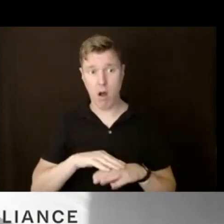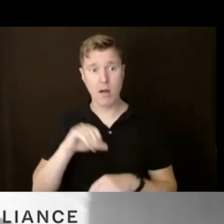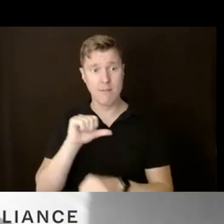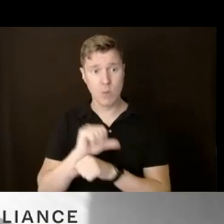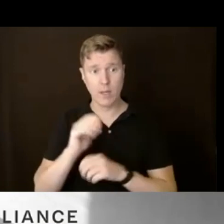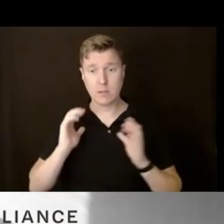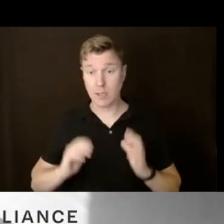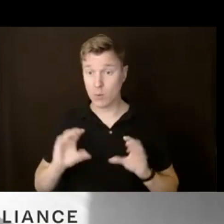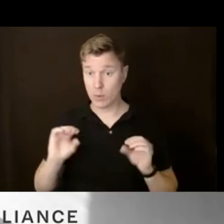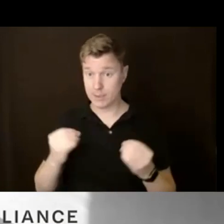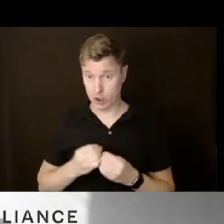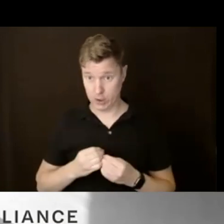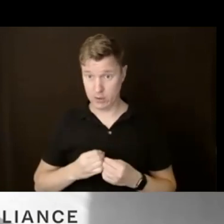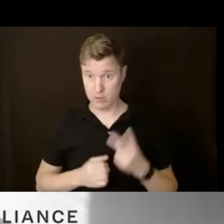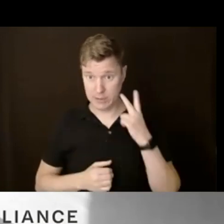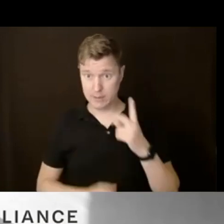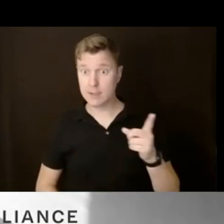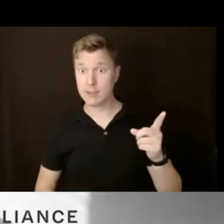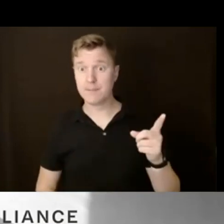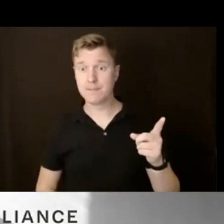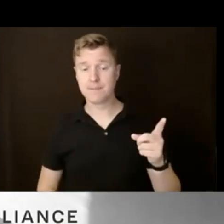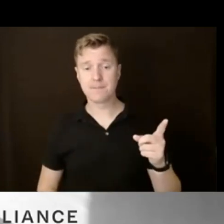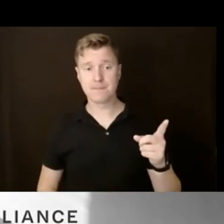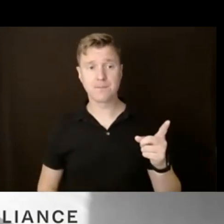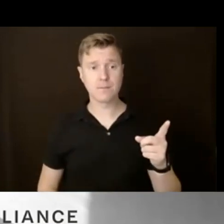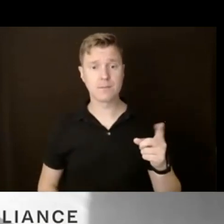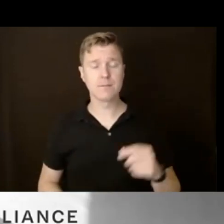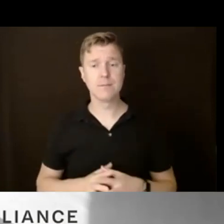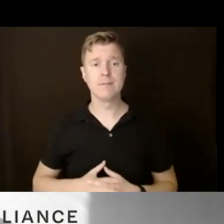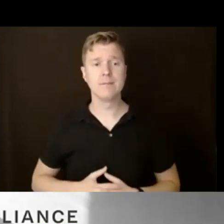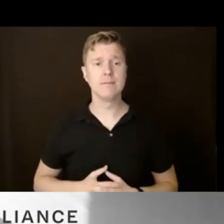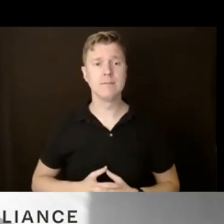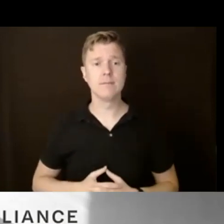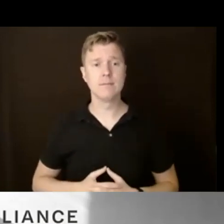reason, all I can see is myself in the interpreter. Okay.